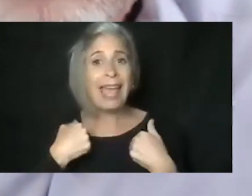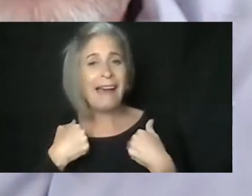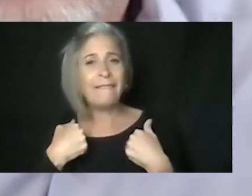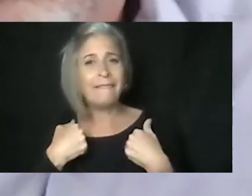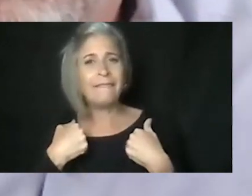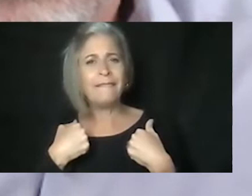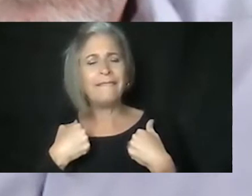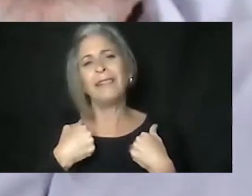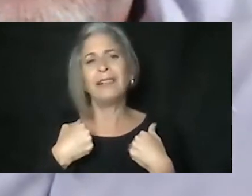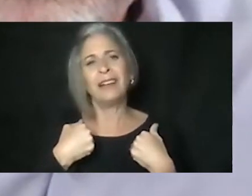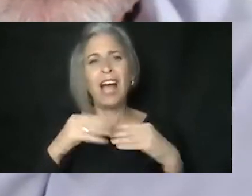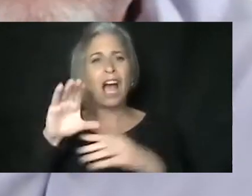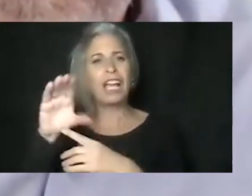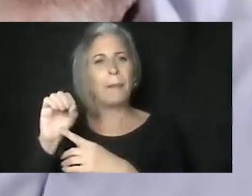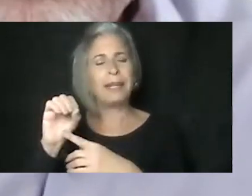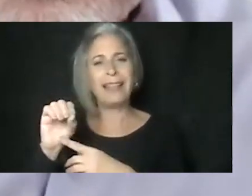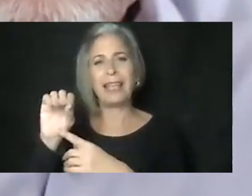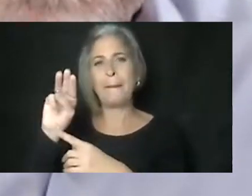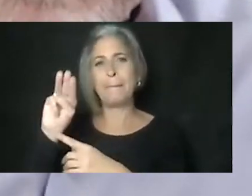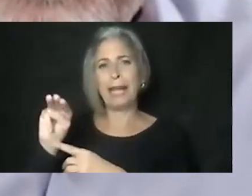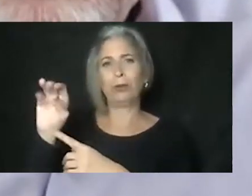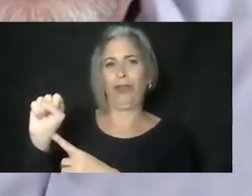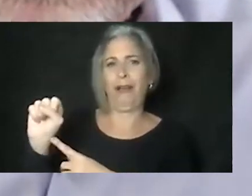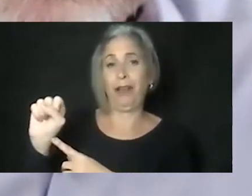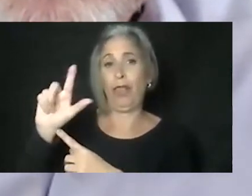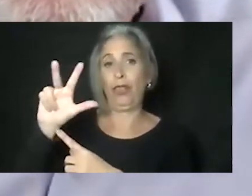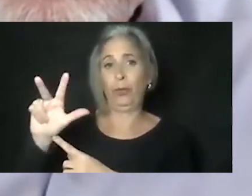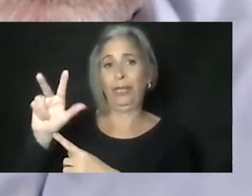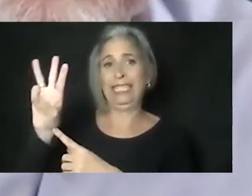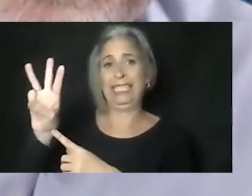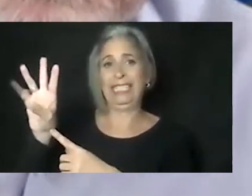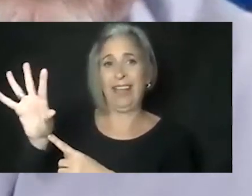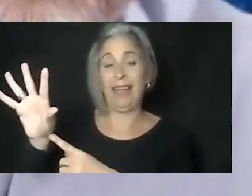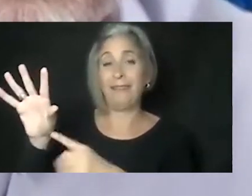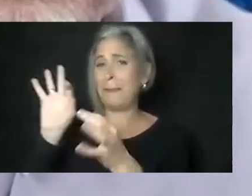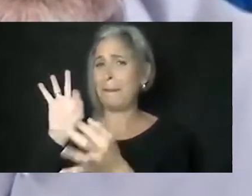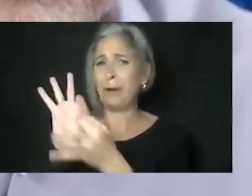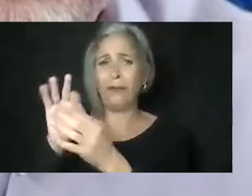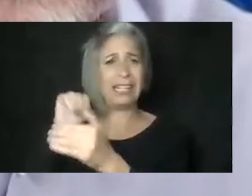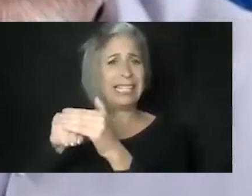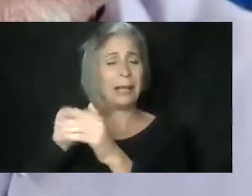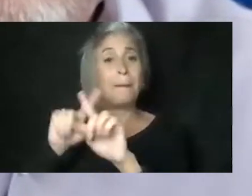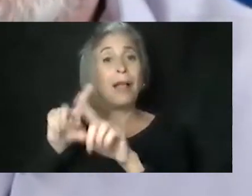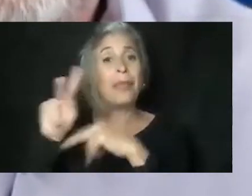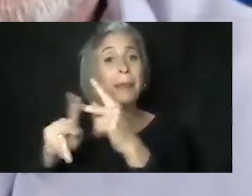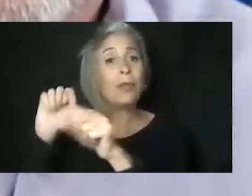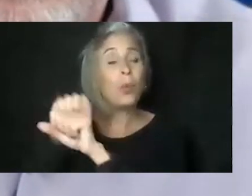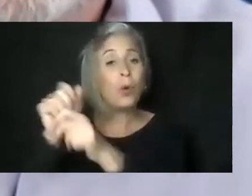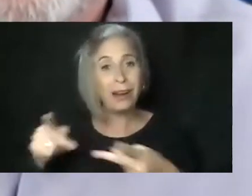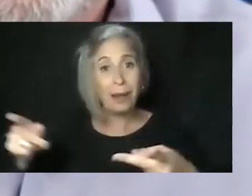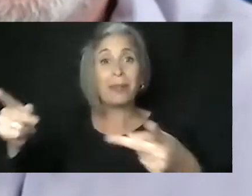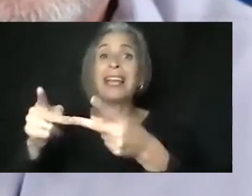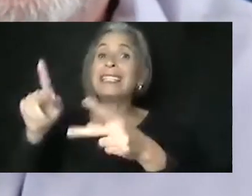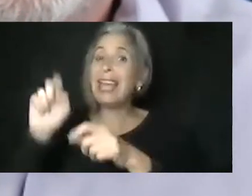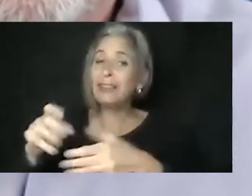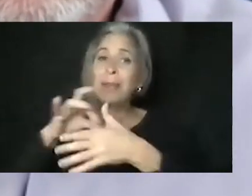company like Microsoft, you got Office 365, you could make that perfectly accessible, but then the people in the workplace also have to make the